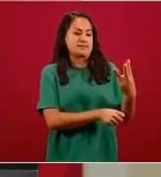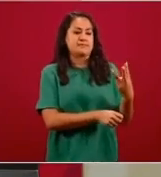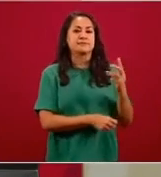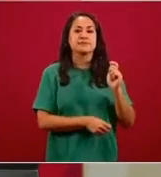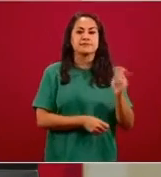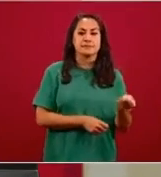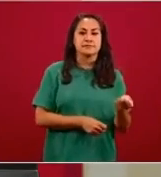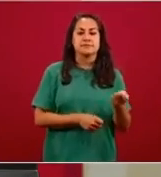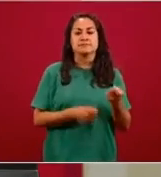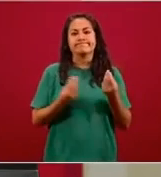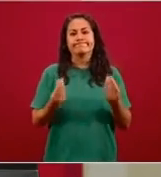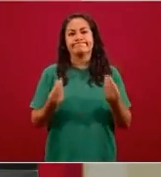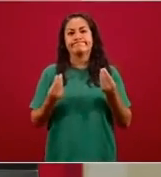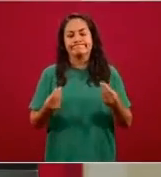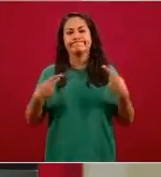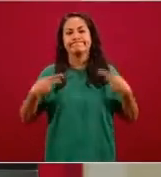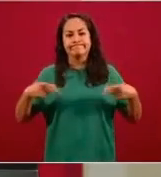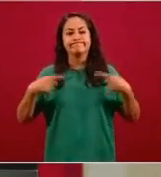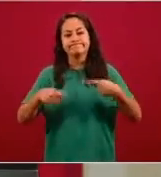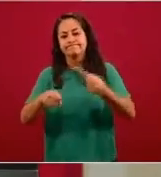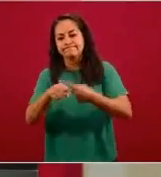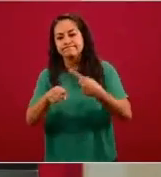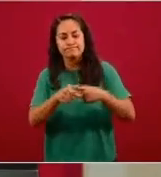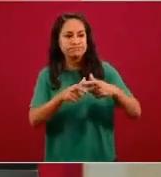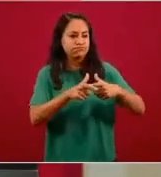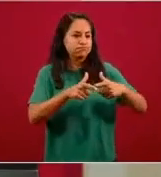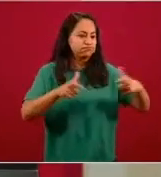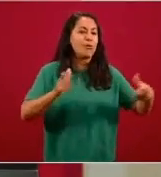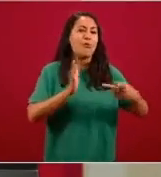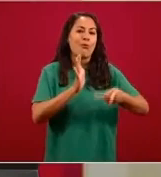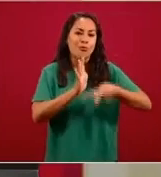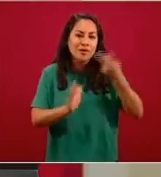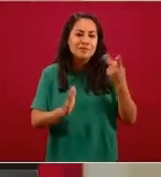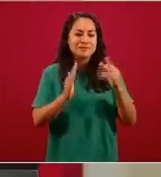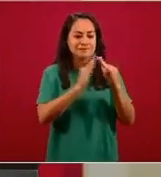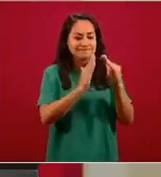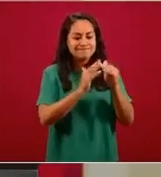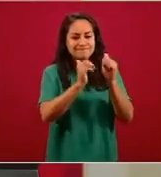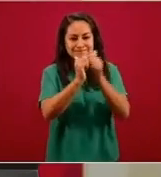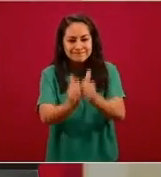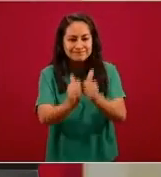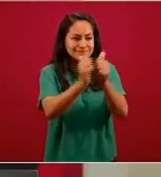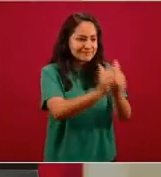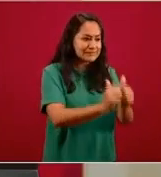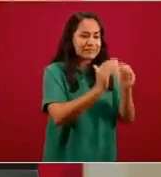of the number of people daily who are sick. We must insist that you stay at home,